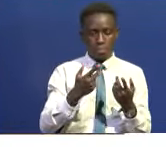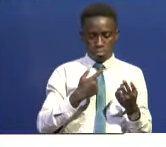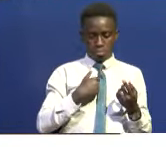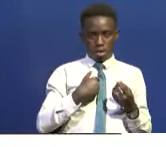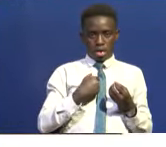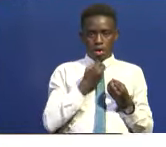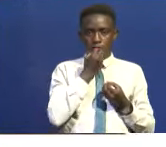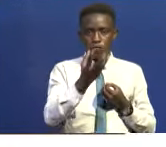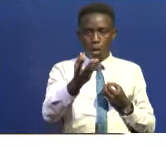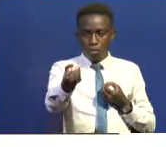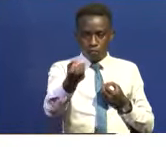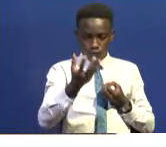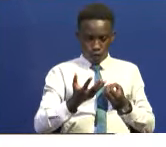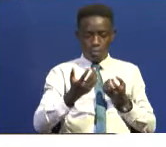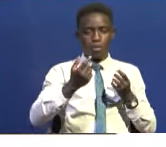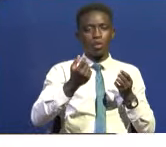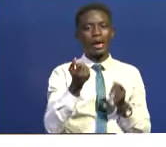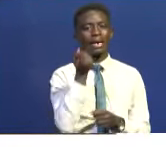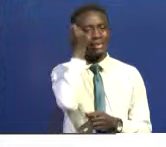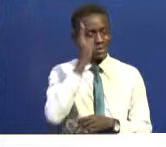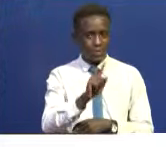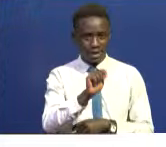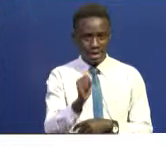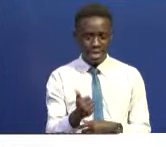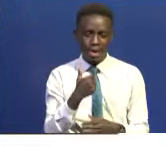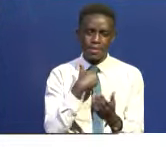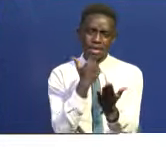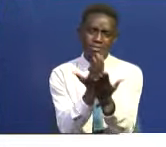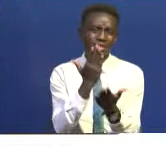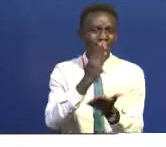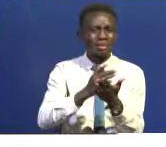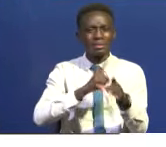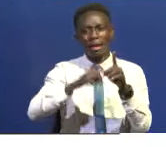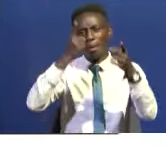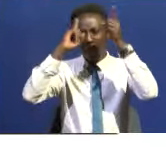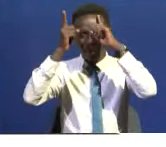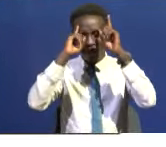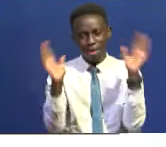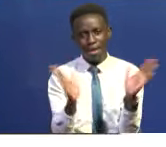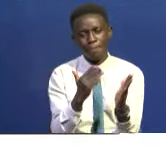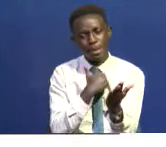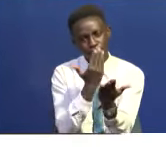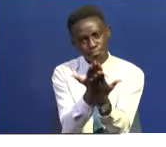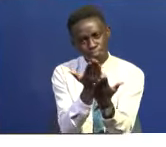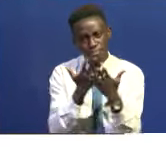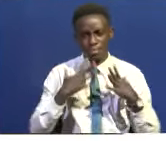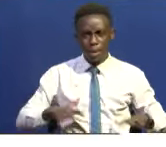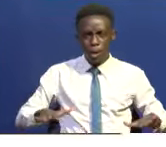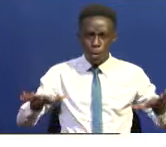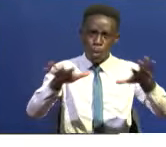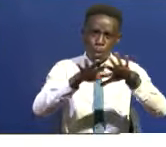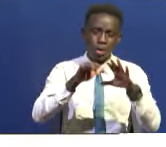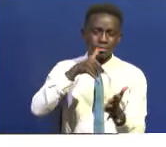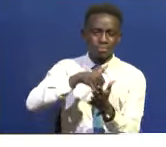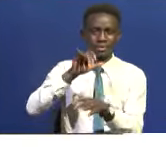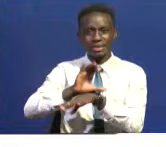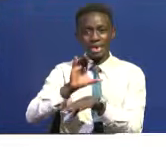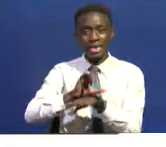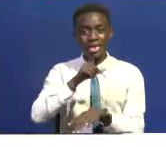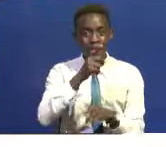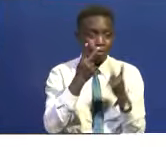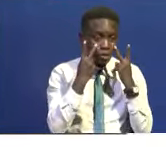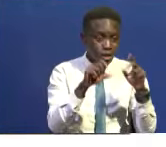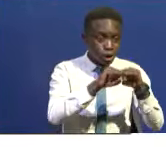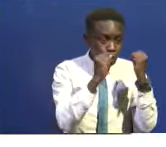propaganda going around, and I want to plead with our people, and not just the church, also Kenyans. Don't just consume every information that you find